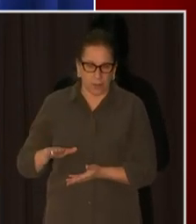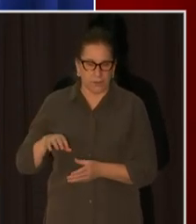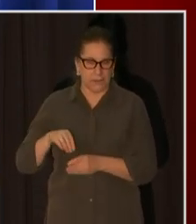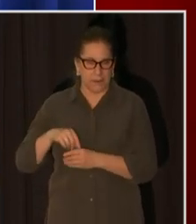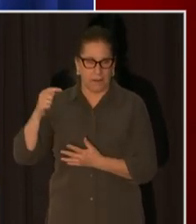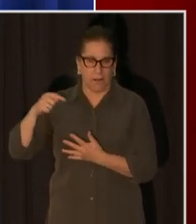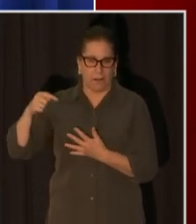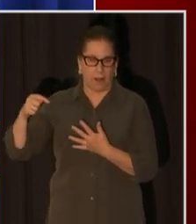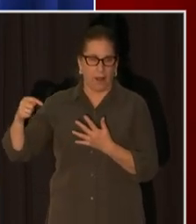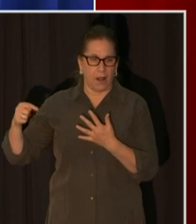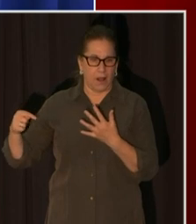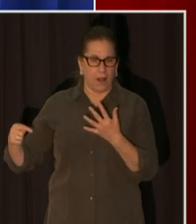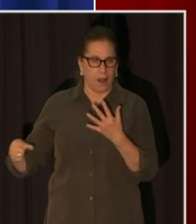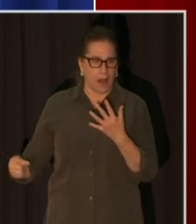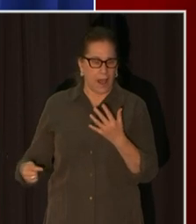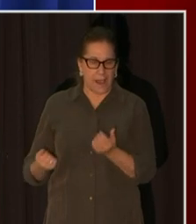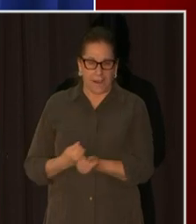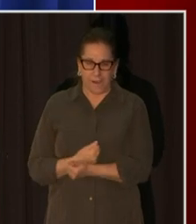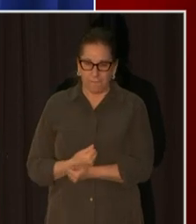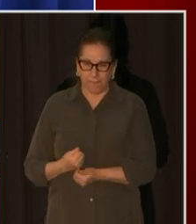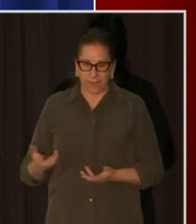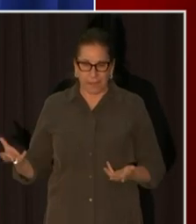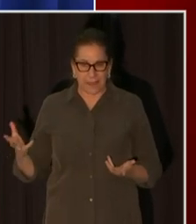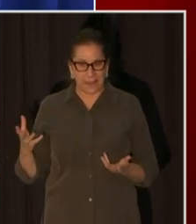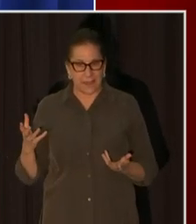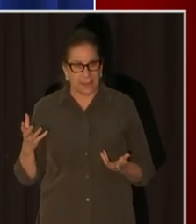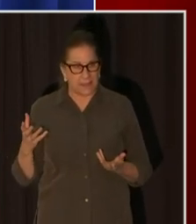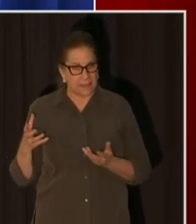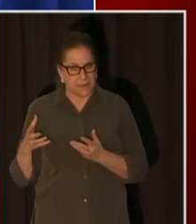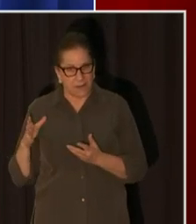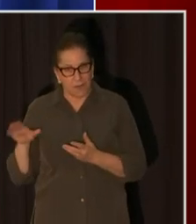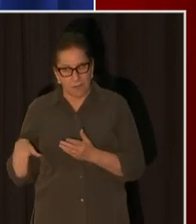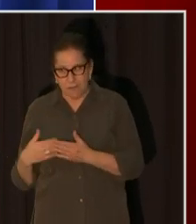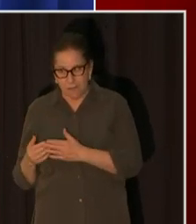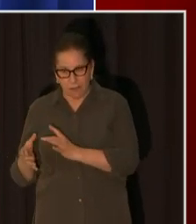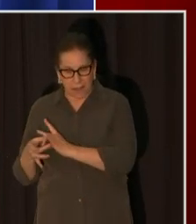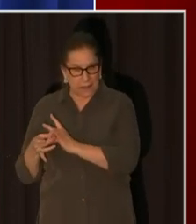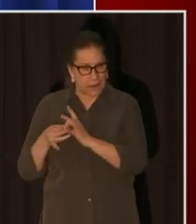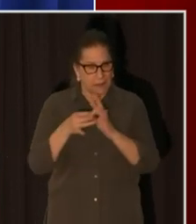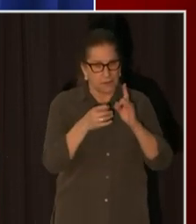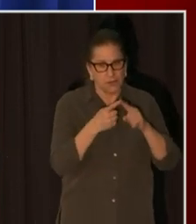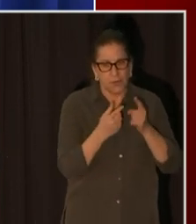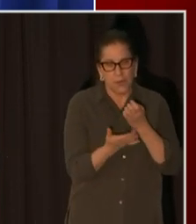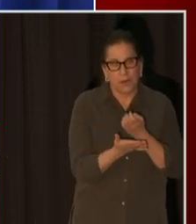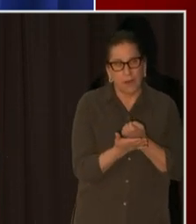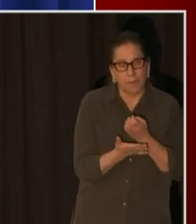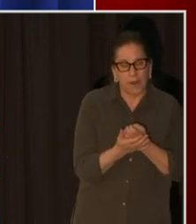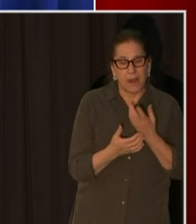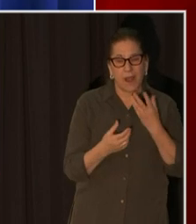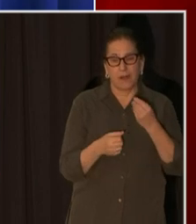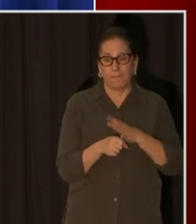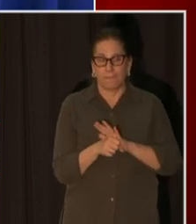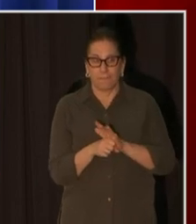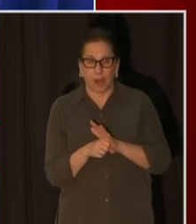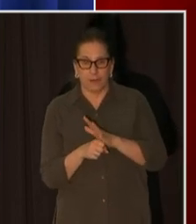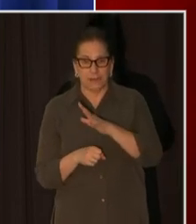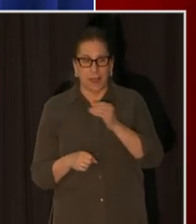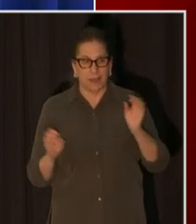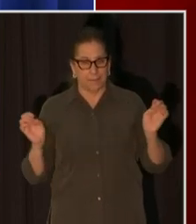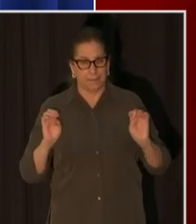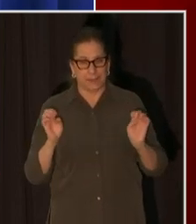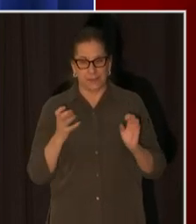don't know, undo years and years of institutionalized racism. I don't have a quick answer for this. We do have to